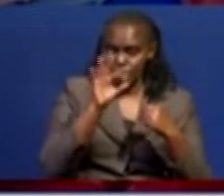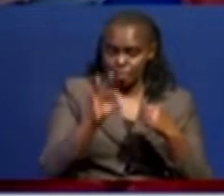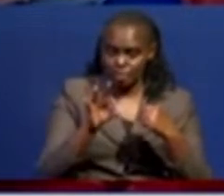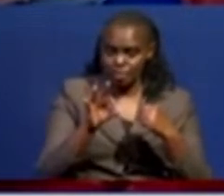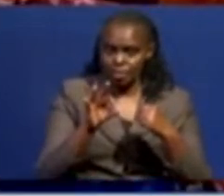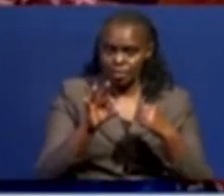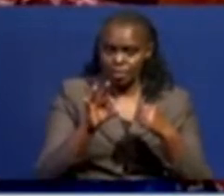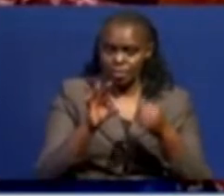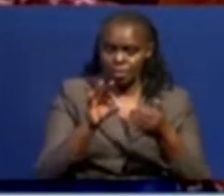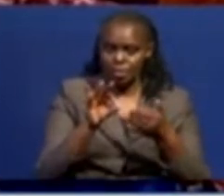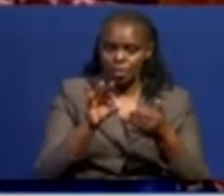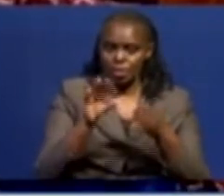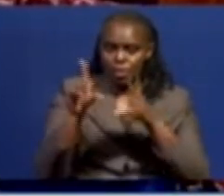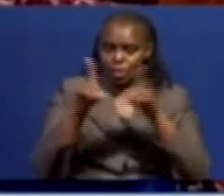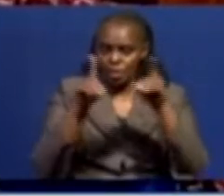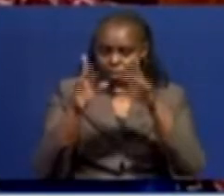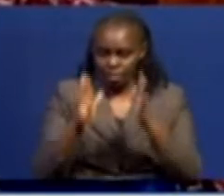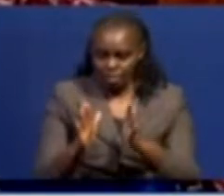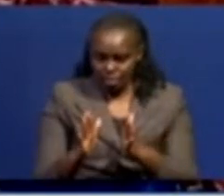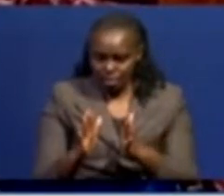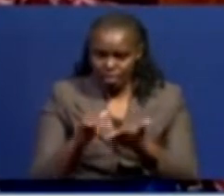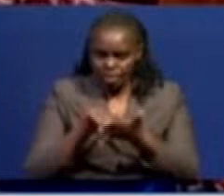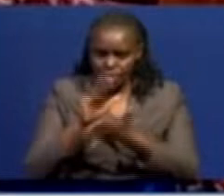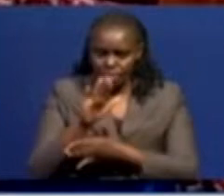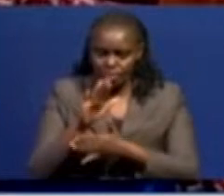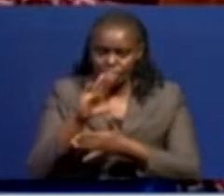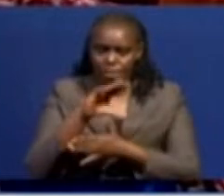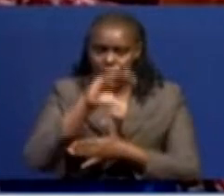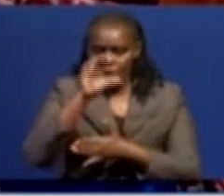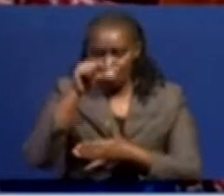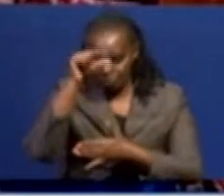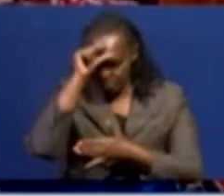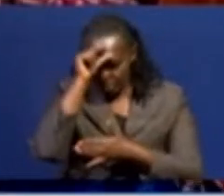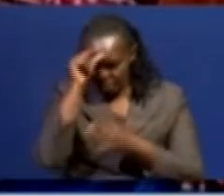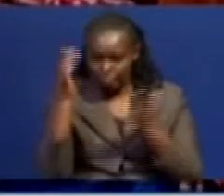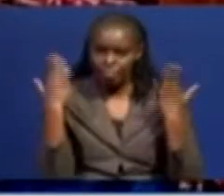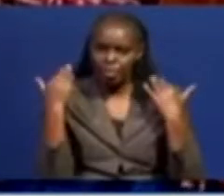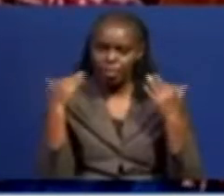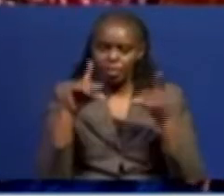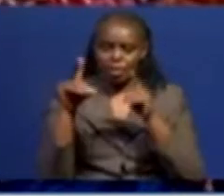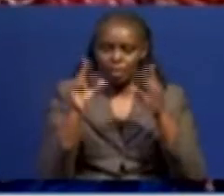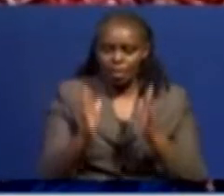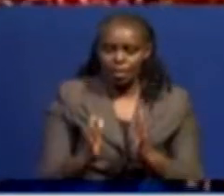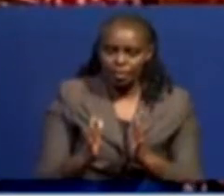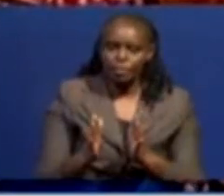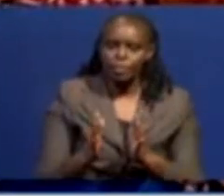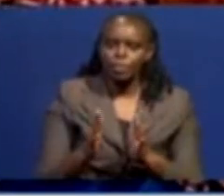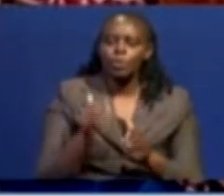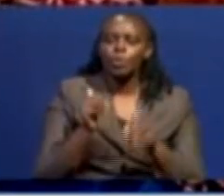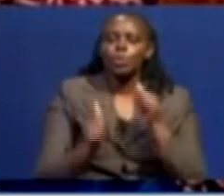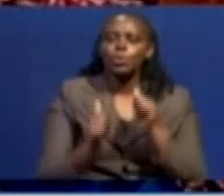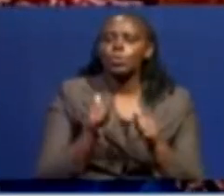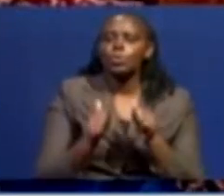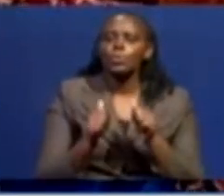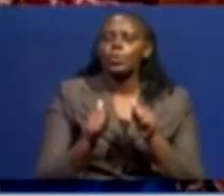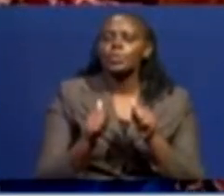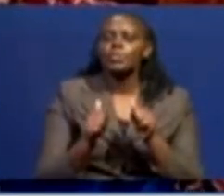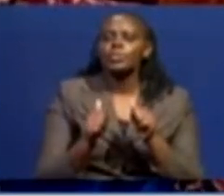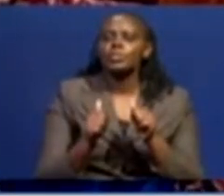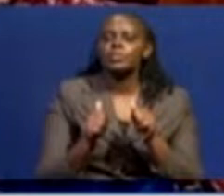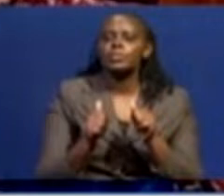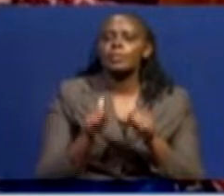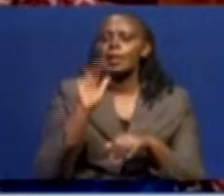2023 on the deployment of directors in the county government of Meru. Yes.